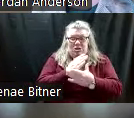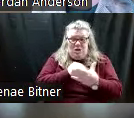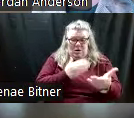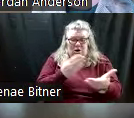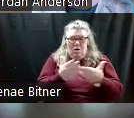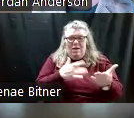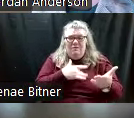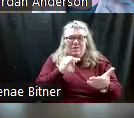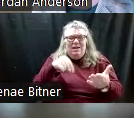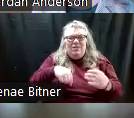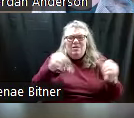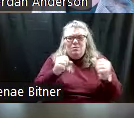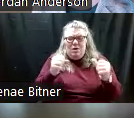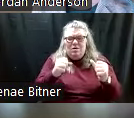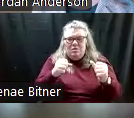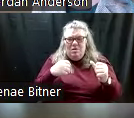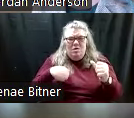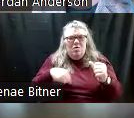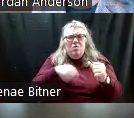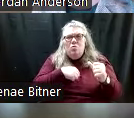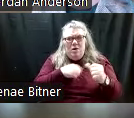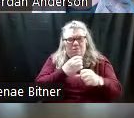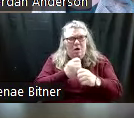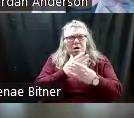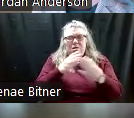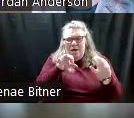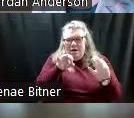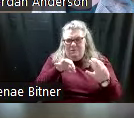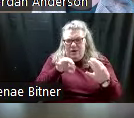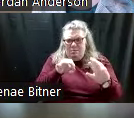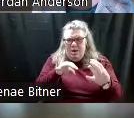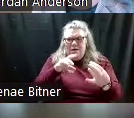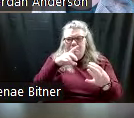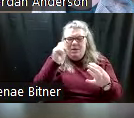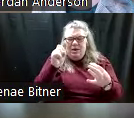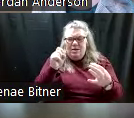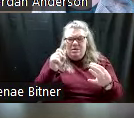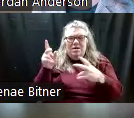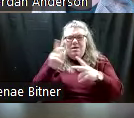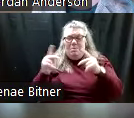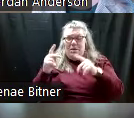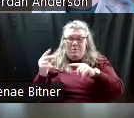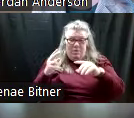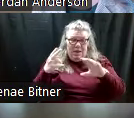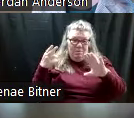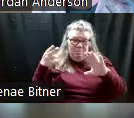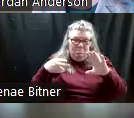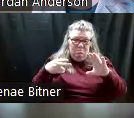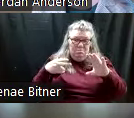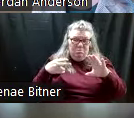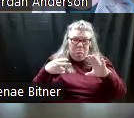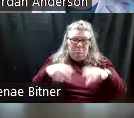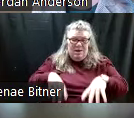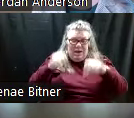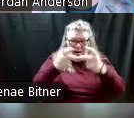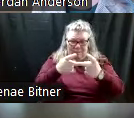feel like this winter we've gotten a lot of feedback just because of the turnover, or people who come into their positions and